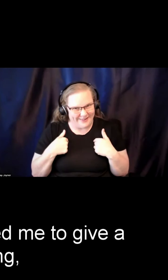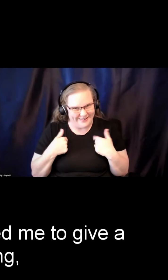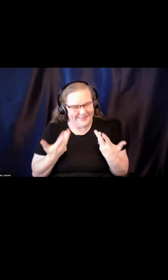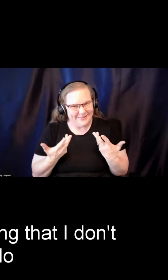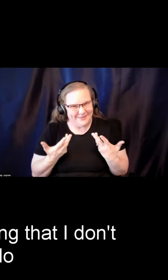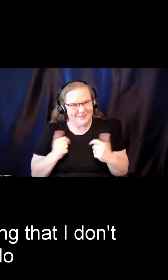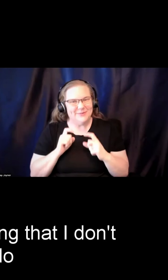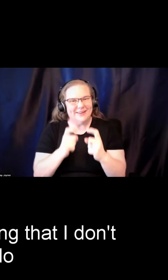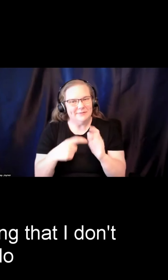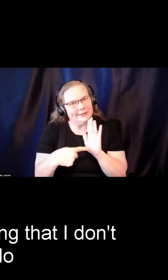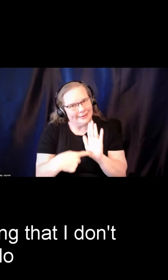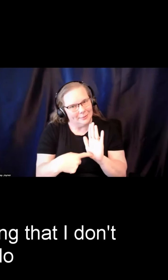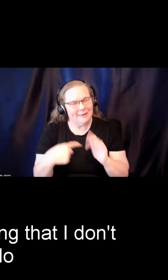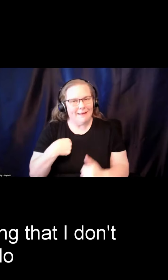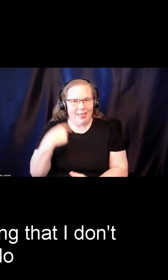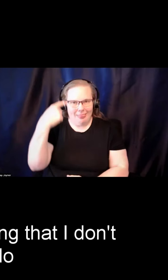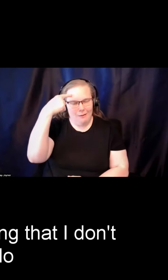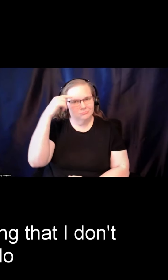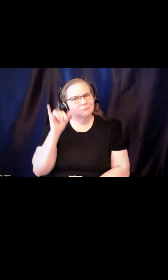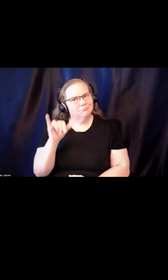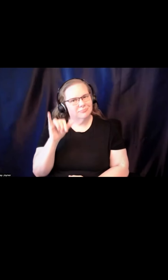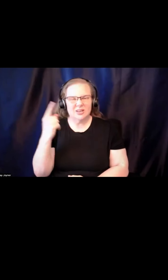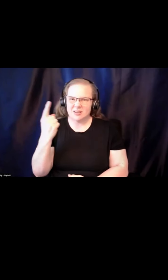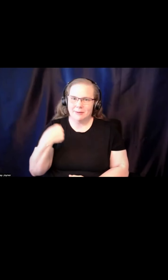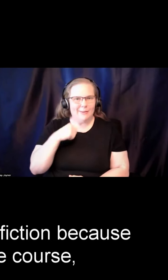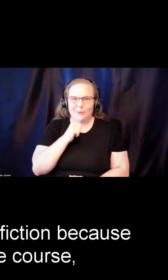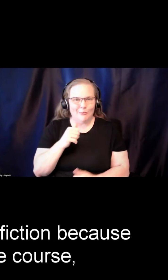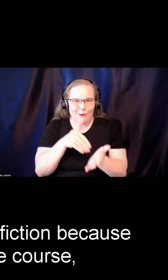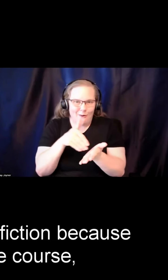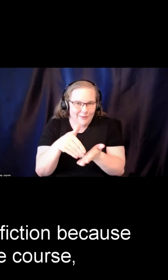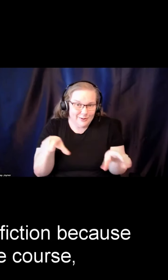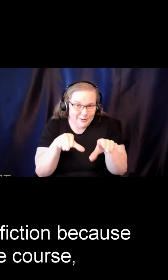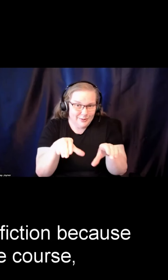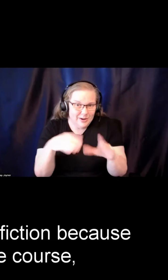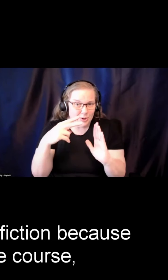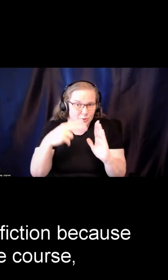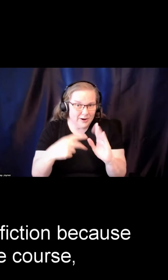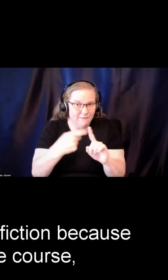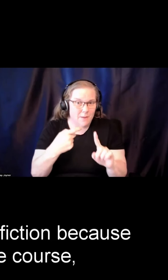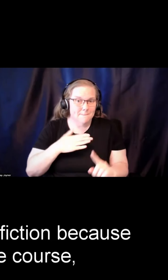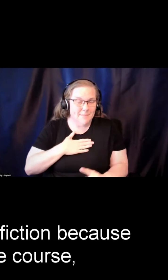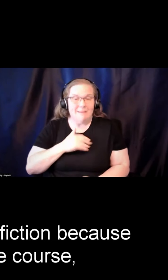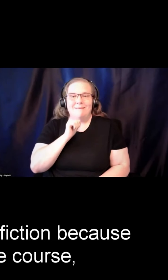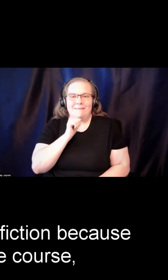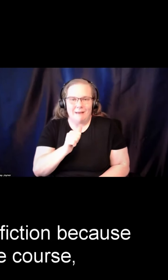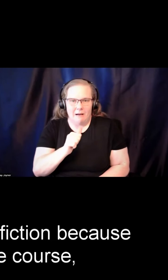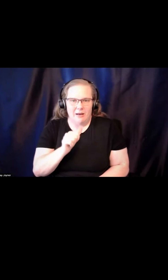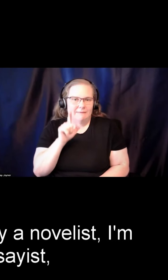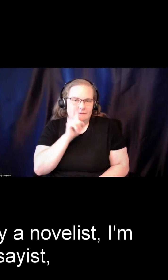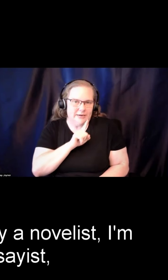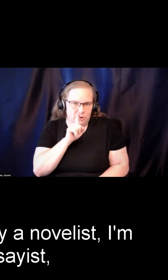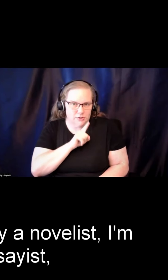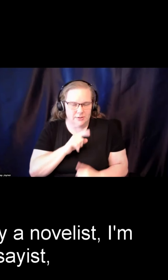a sampling, I thought, something that I don't often do is read from my nonfiction, because throughout the